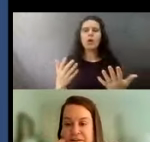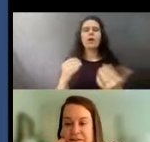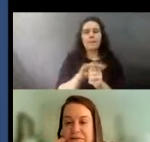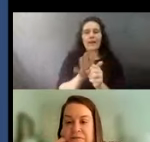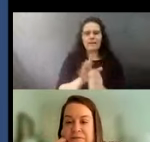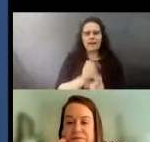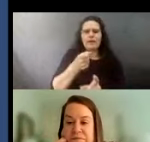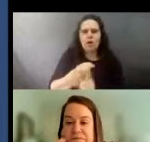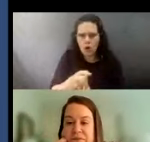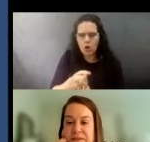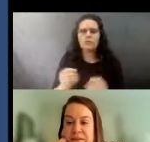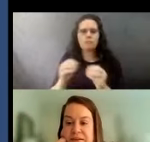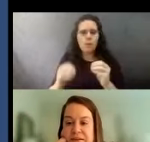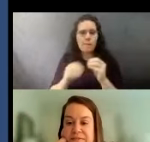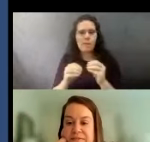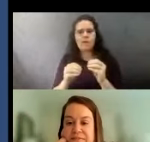needed?